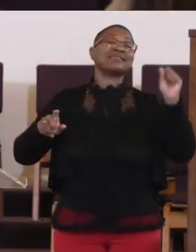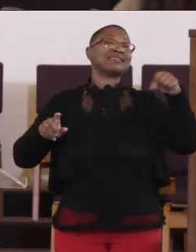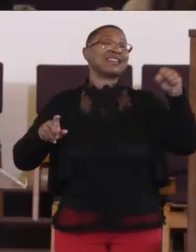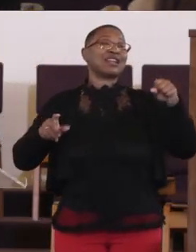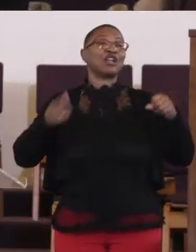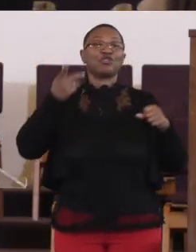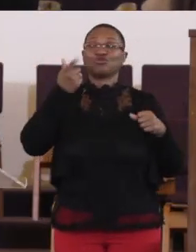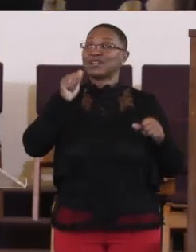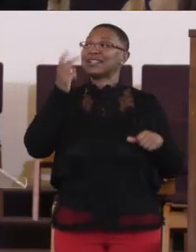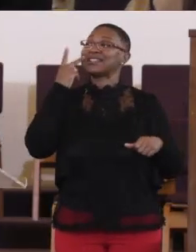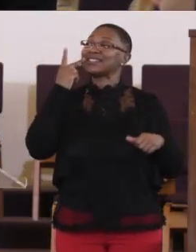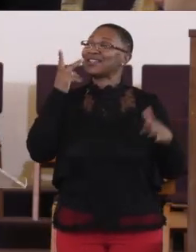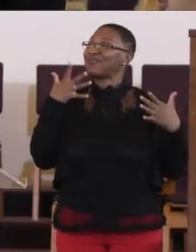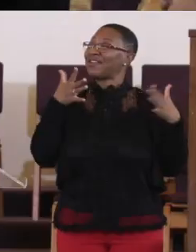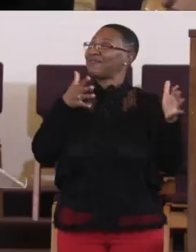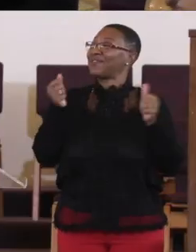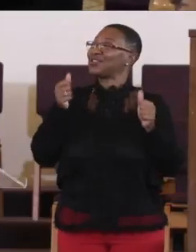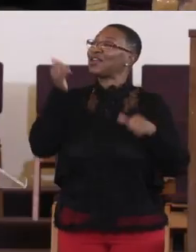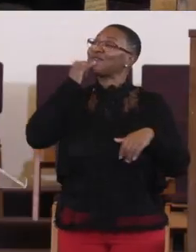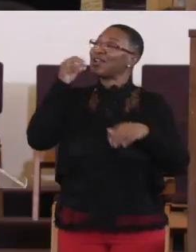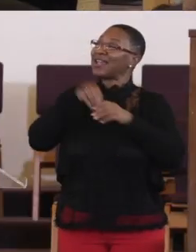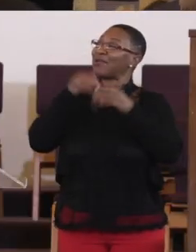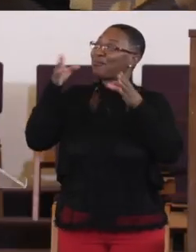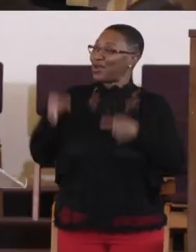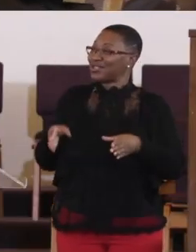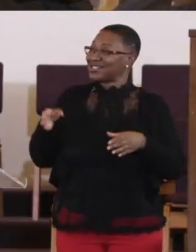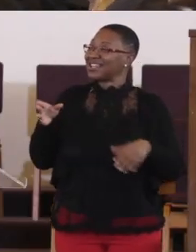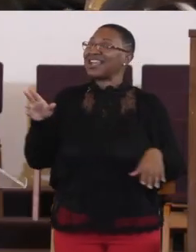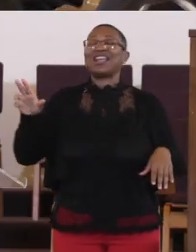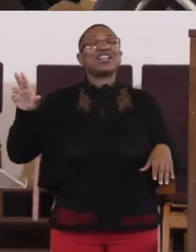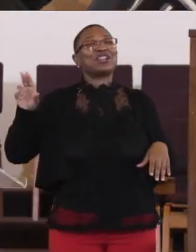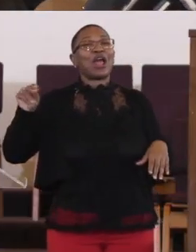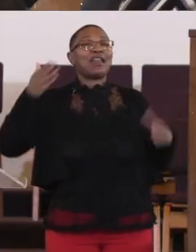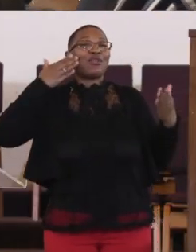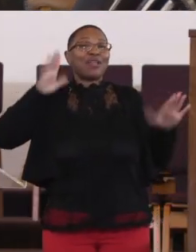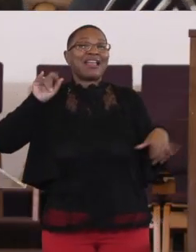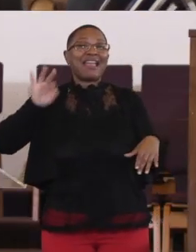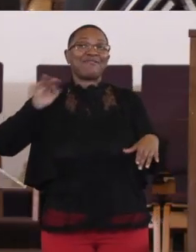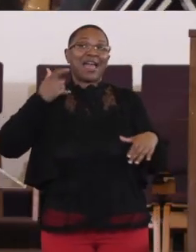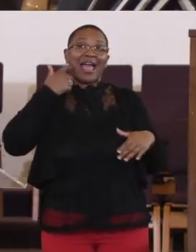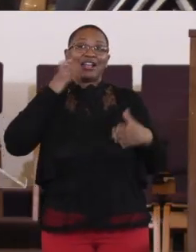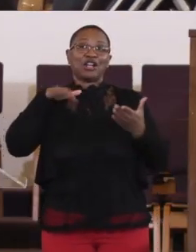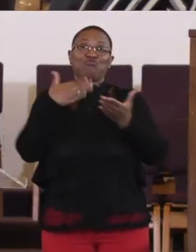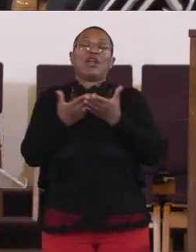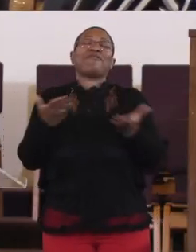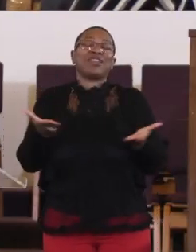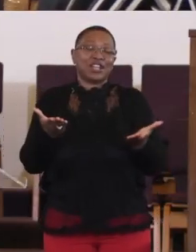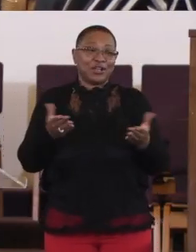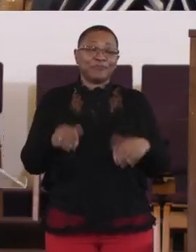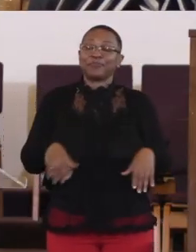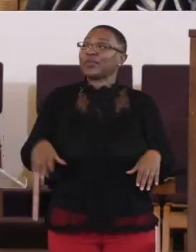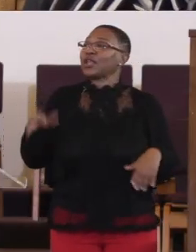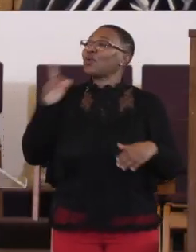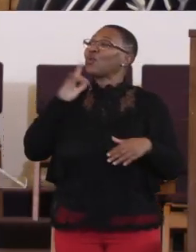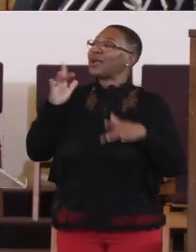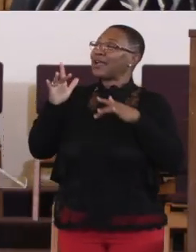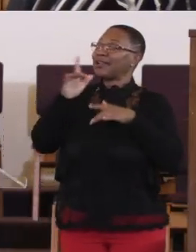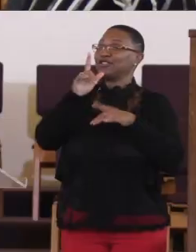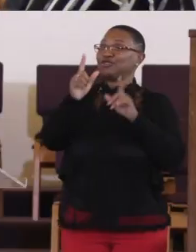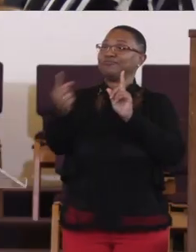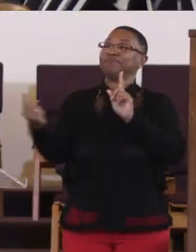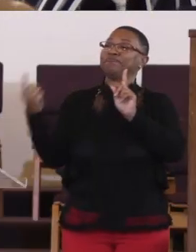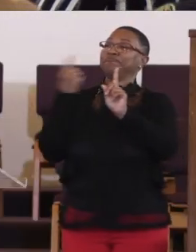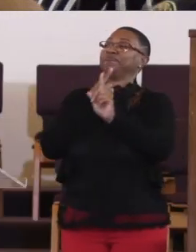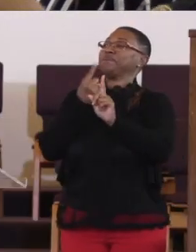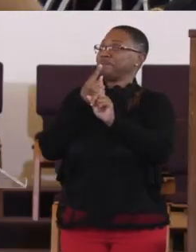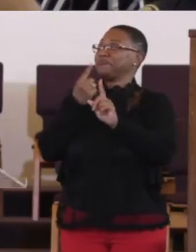to see if you got in faster on the phone than in person. No, I just actually didn't know if I could make it. All right, well, we're going to let you skip to the front of the line. They're going to